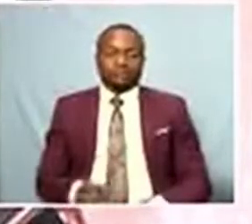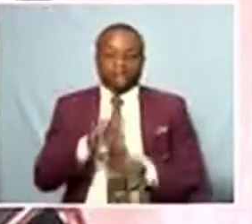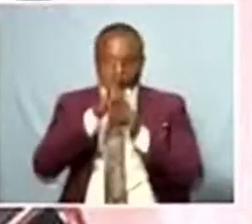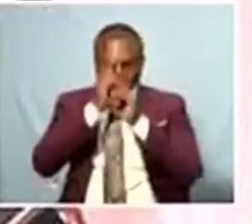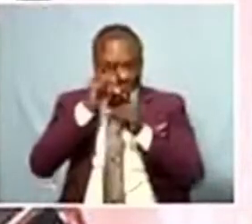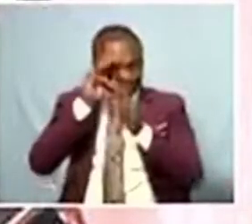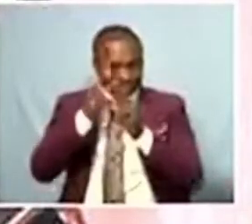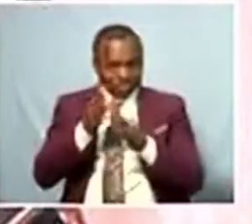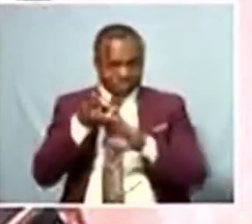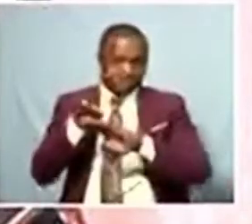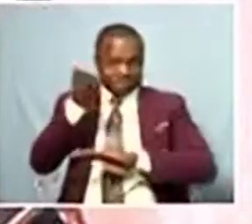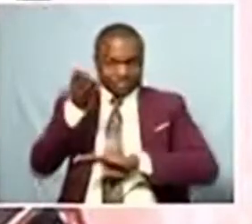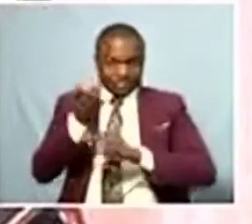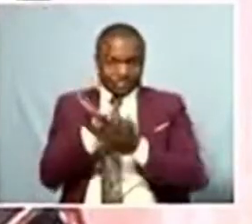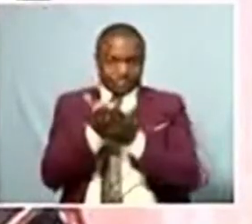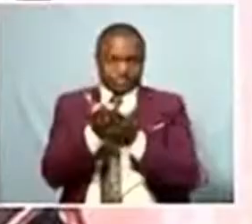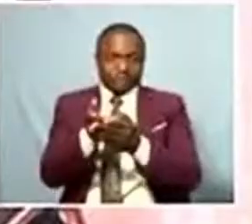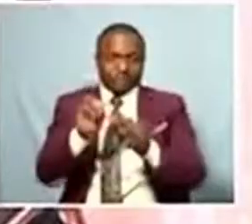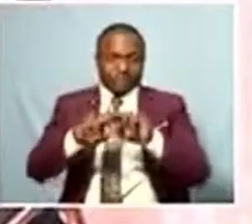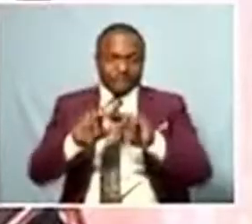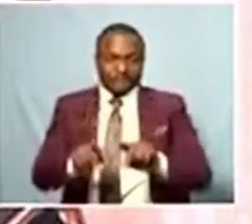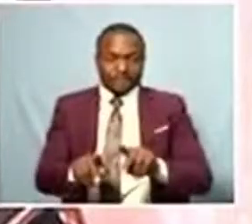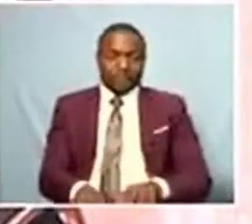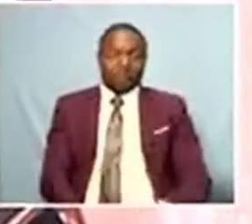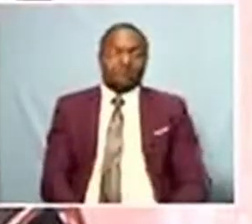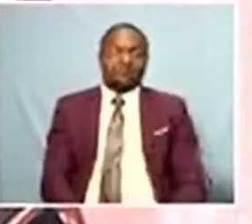ministers and above. I submit, Chair.